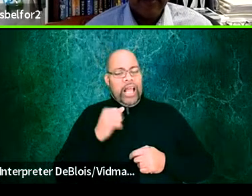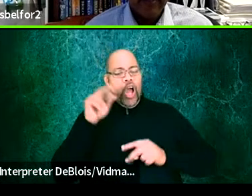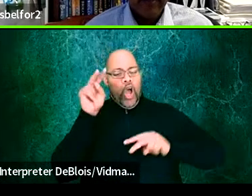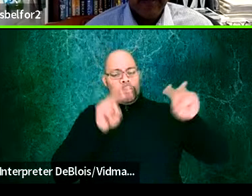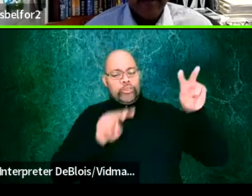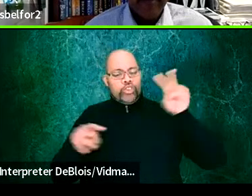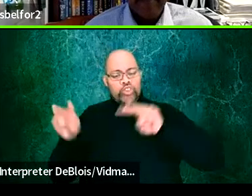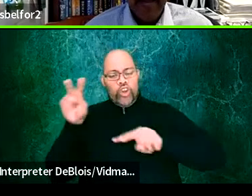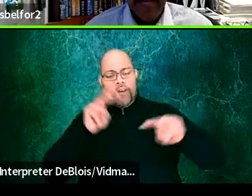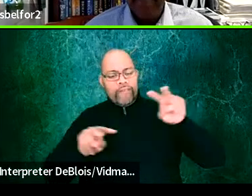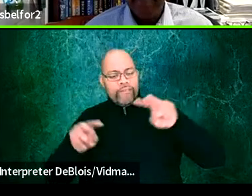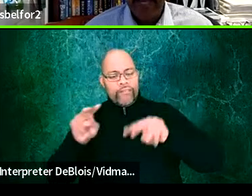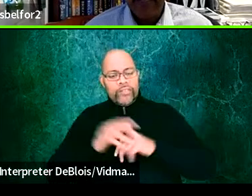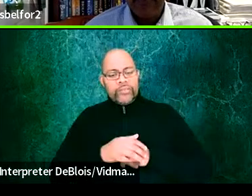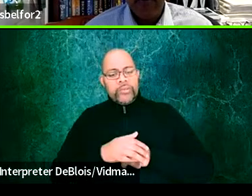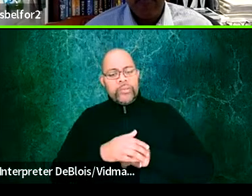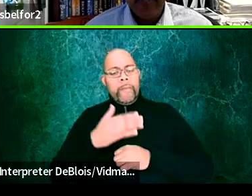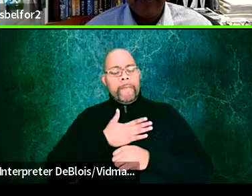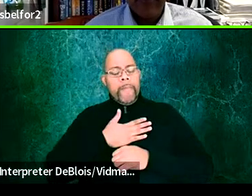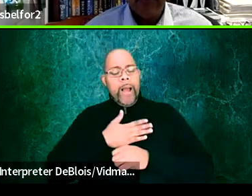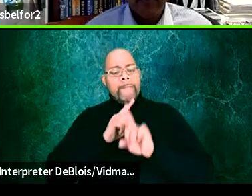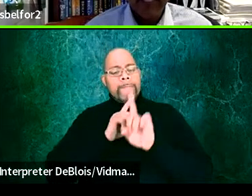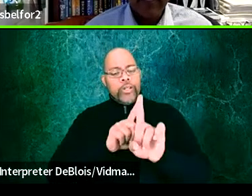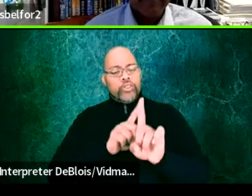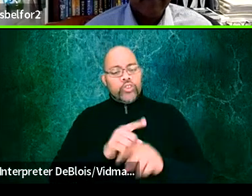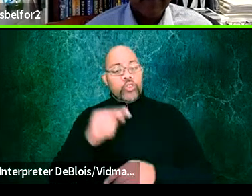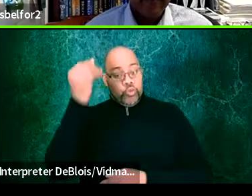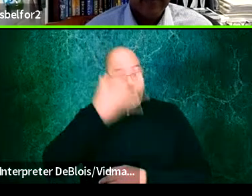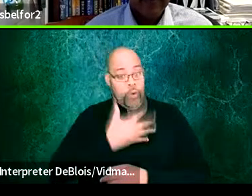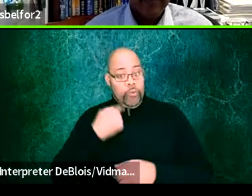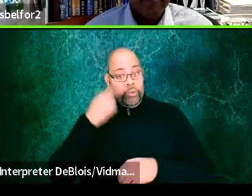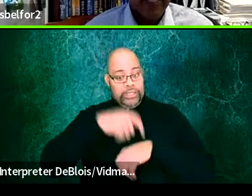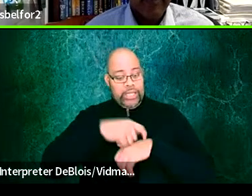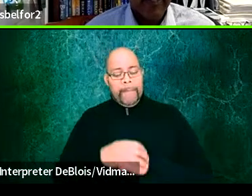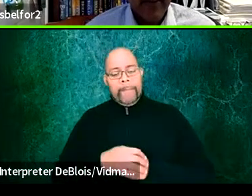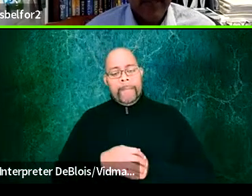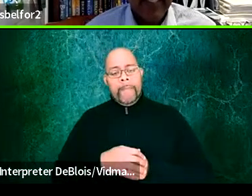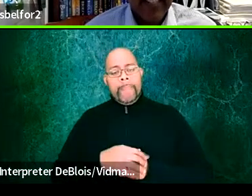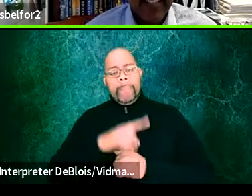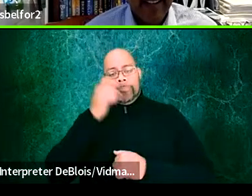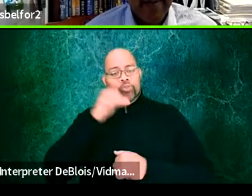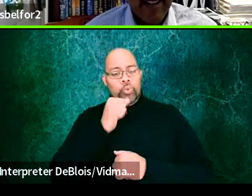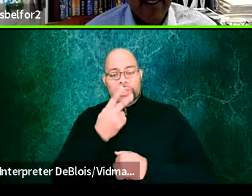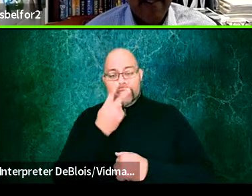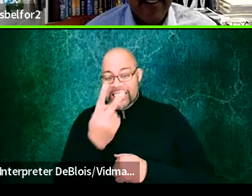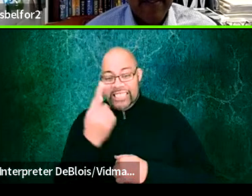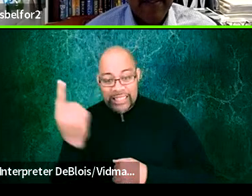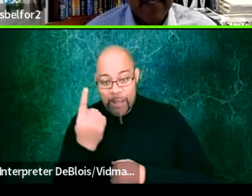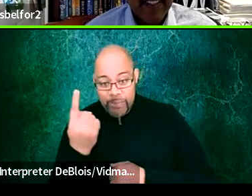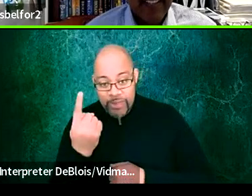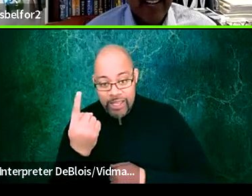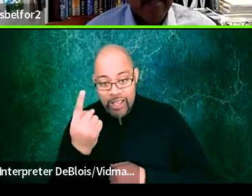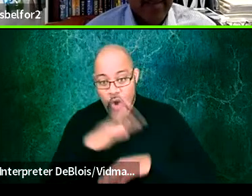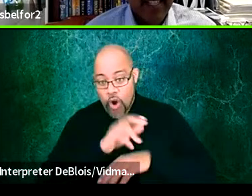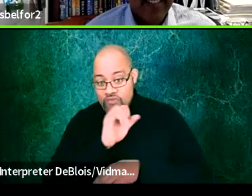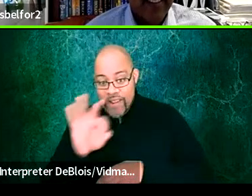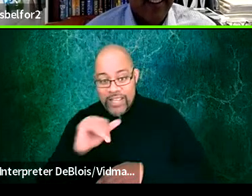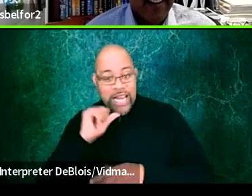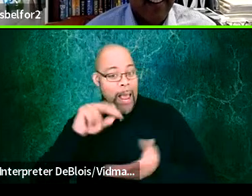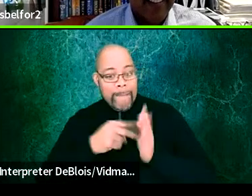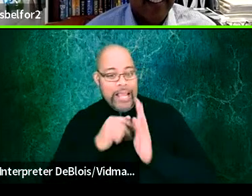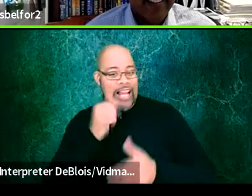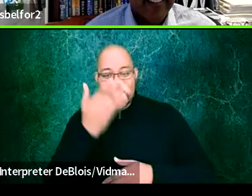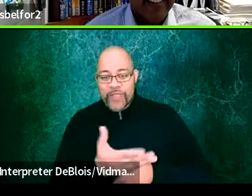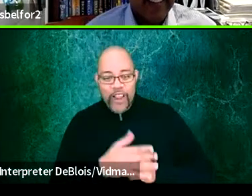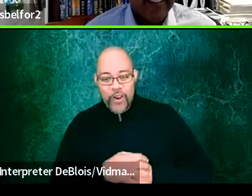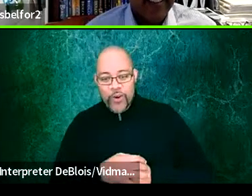observe. My mentor once told me, not because you don't see something on the reef, that doesn't mean it's not